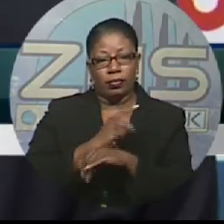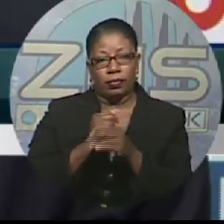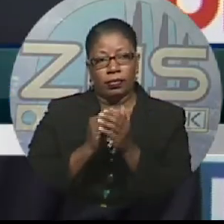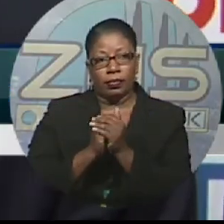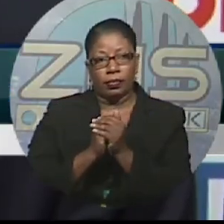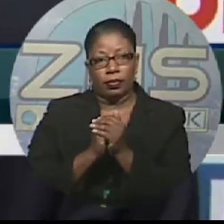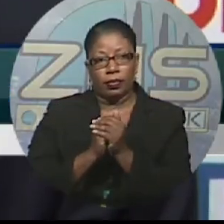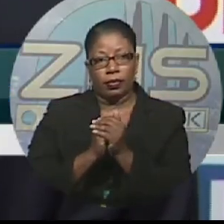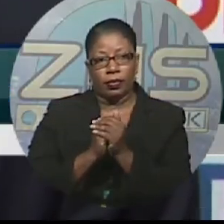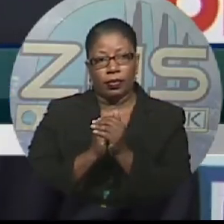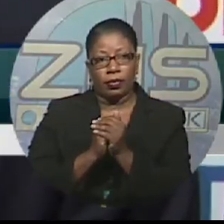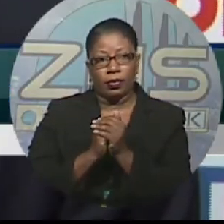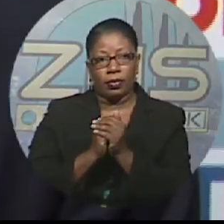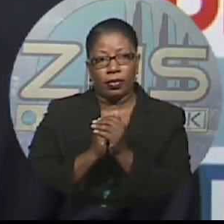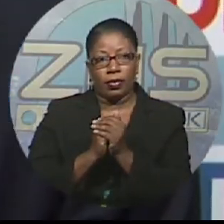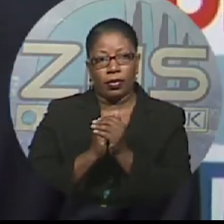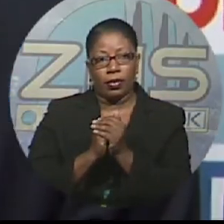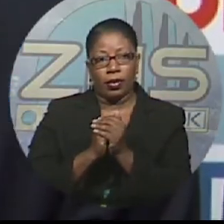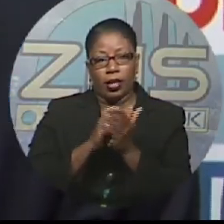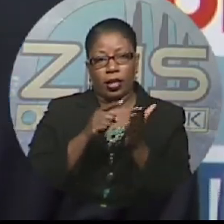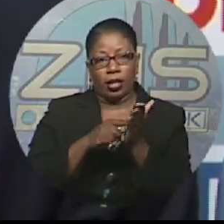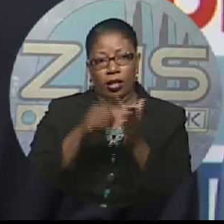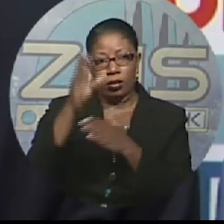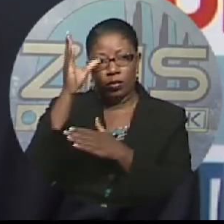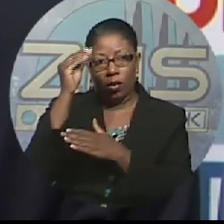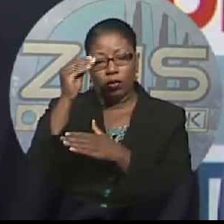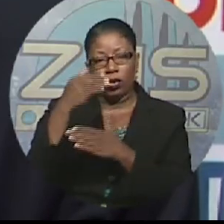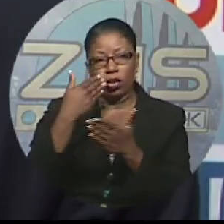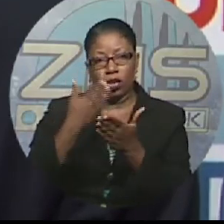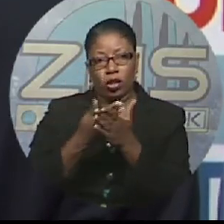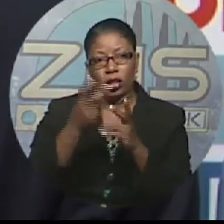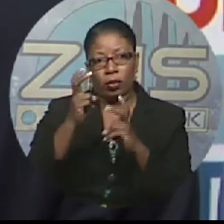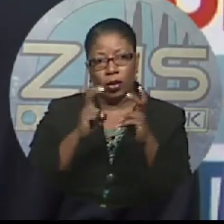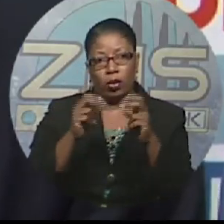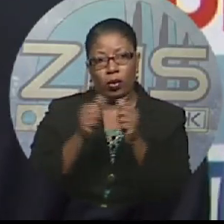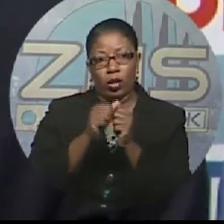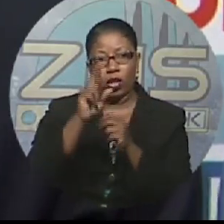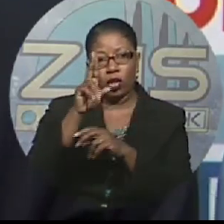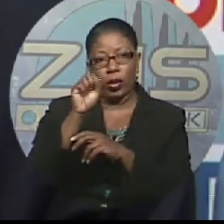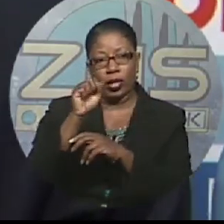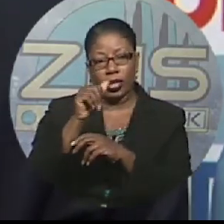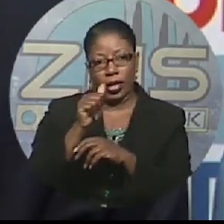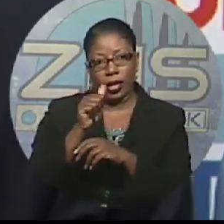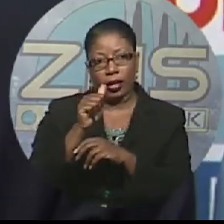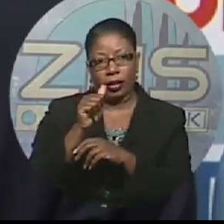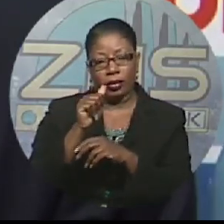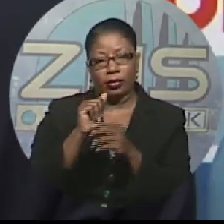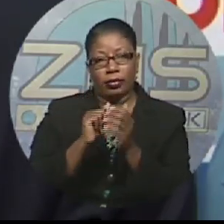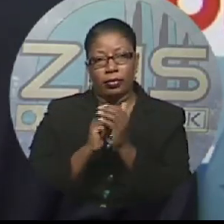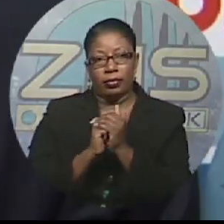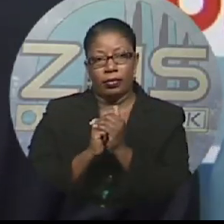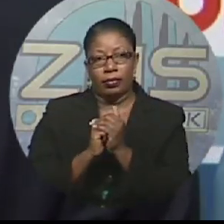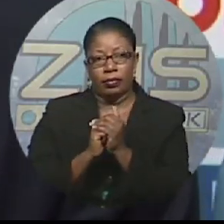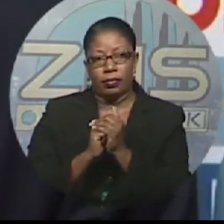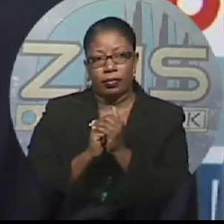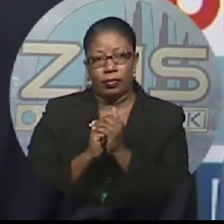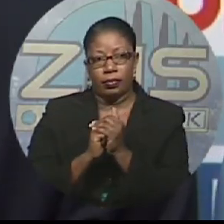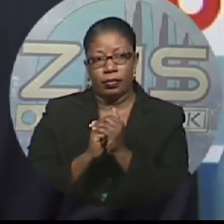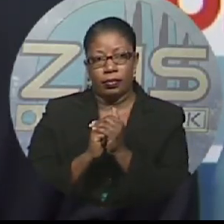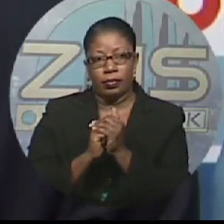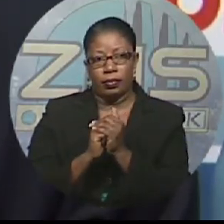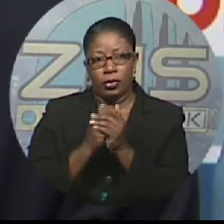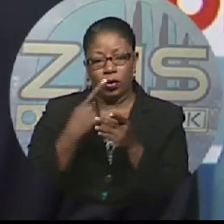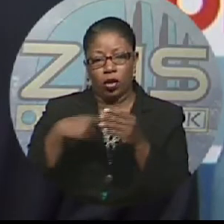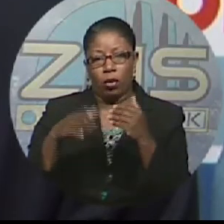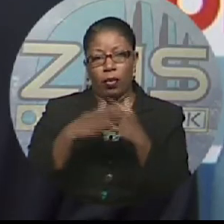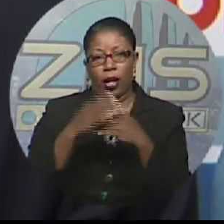out and competing hard. And these guys actually come out being competitive with the USA. Us coming out with the W definitely lets us know that we got to go back home